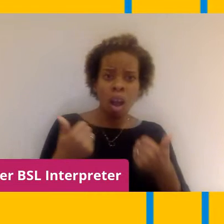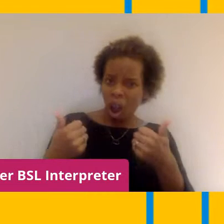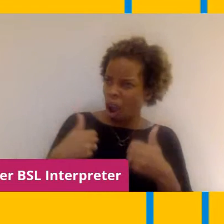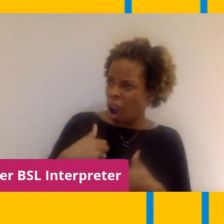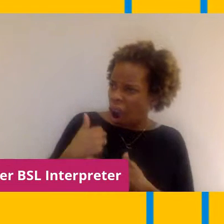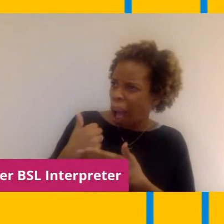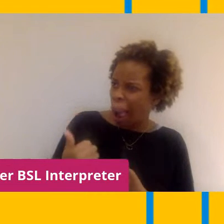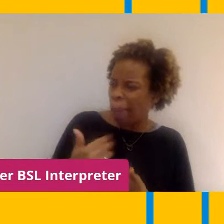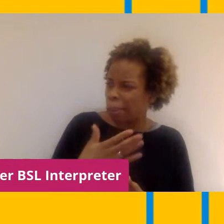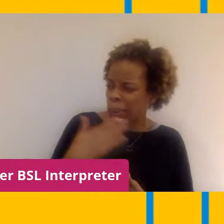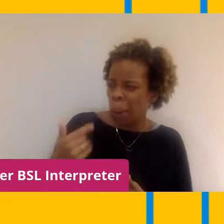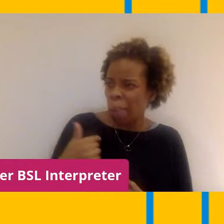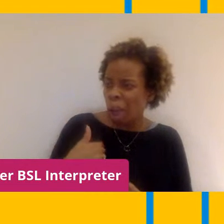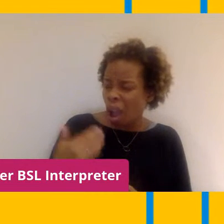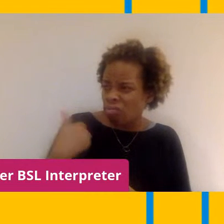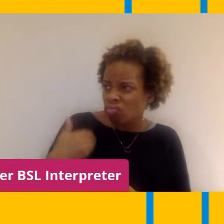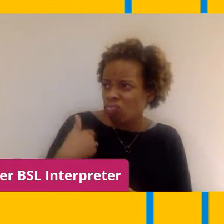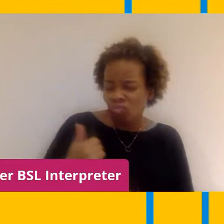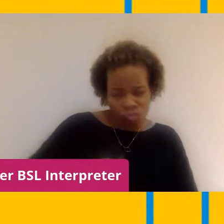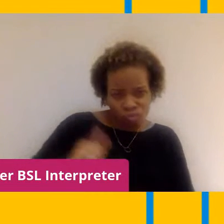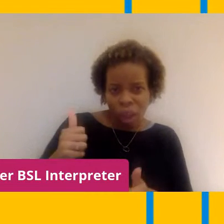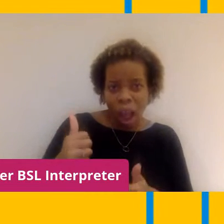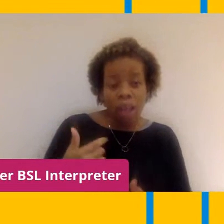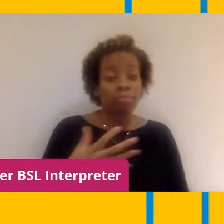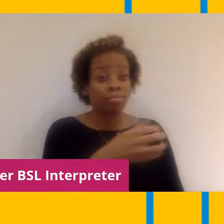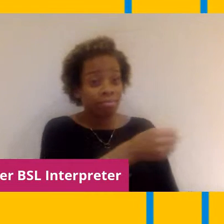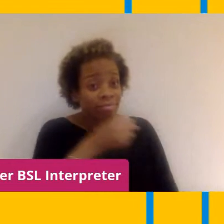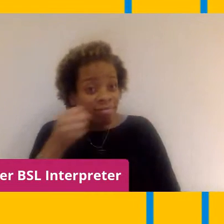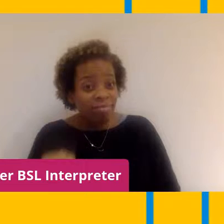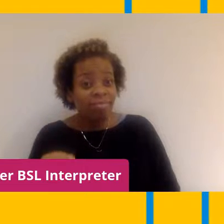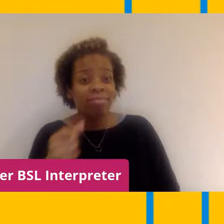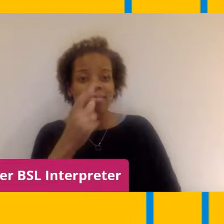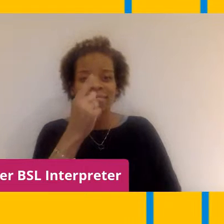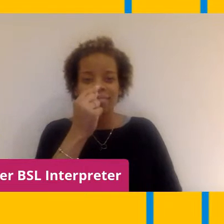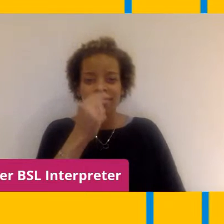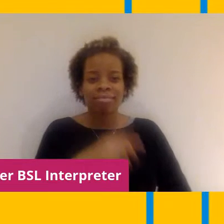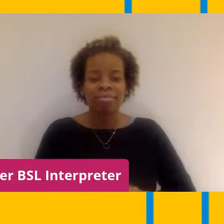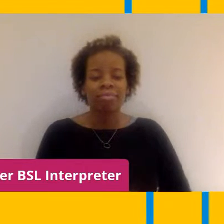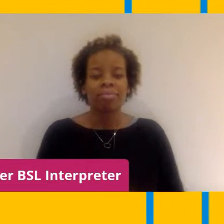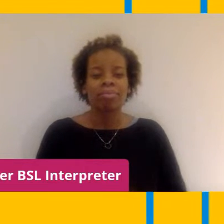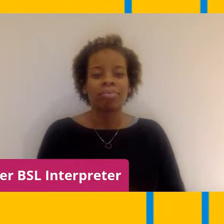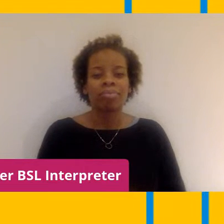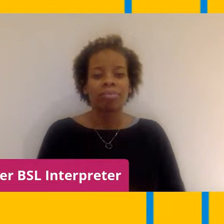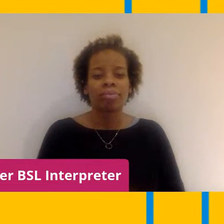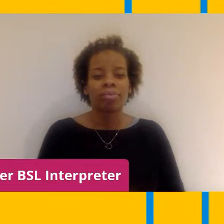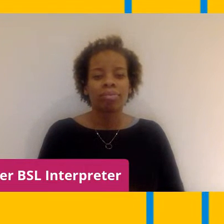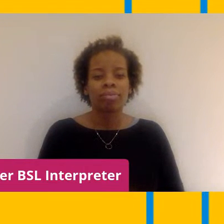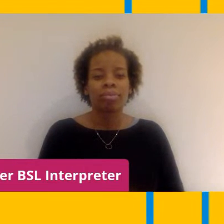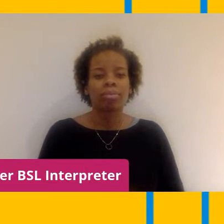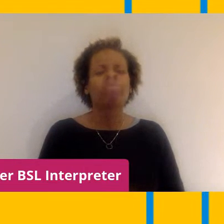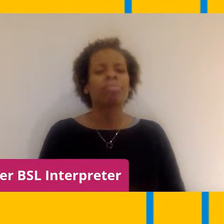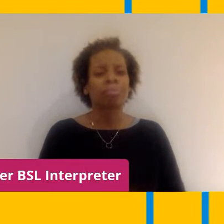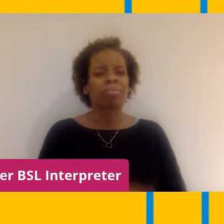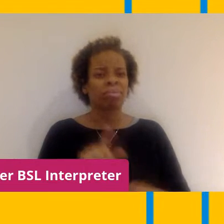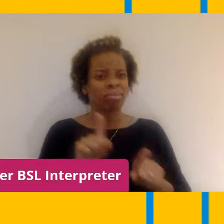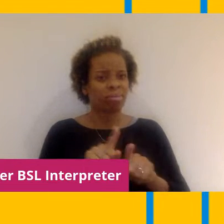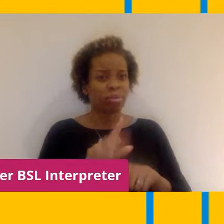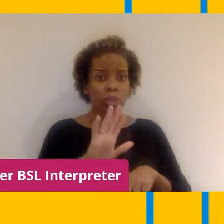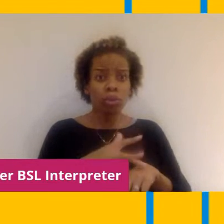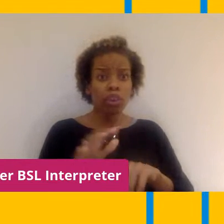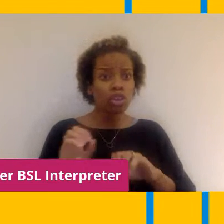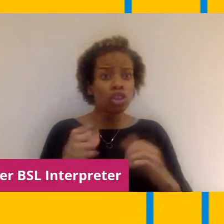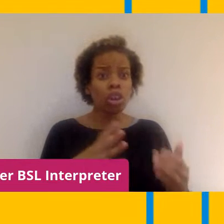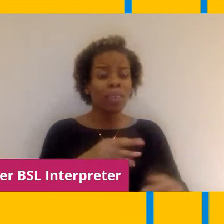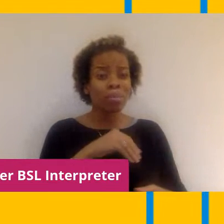active in the union. And we have definitely seen a rise in professional services membership at